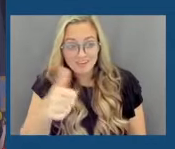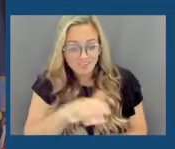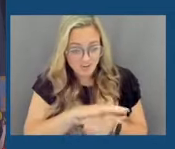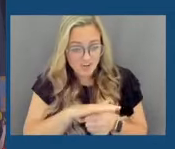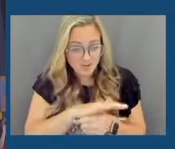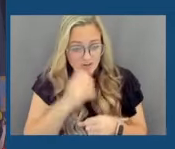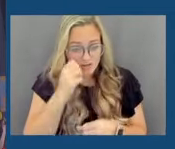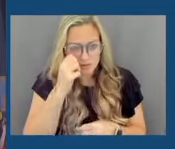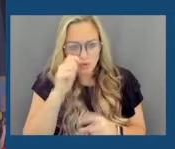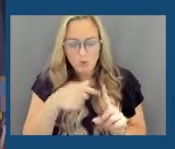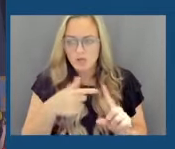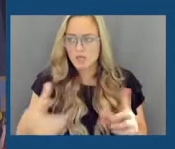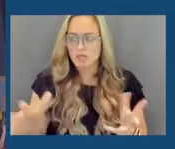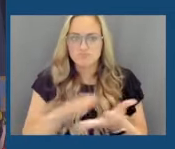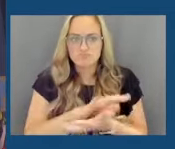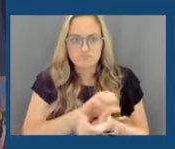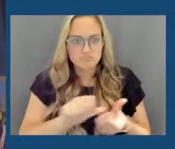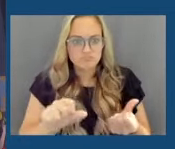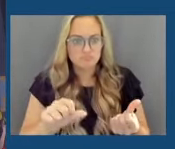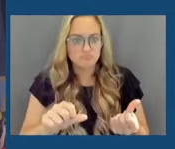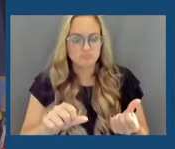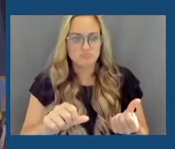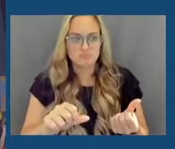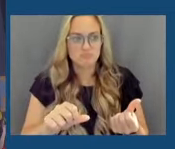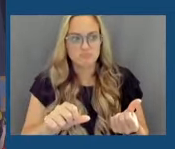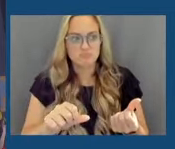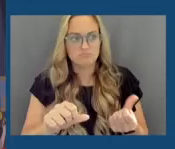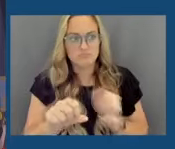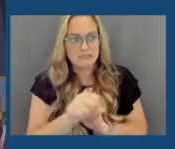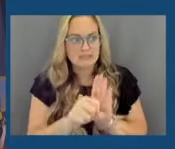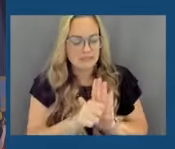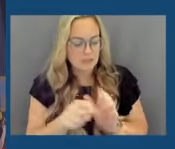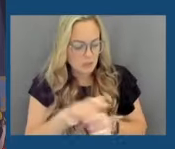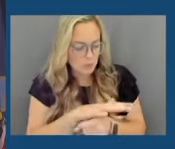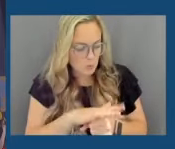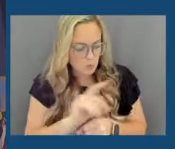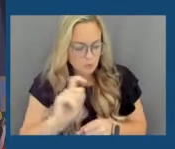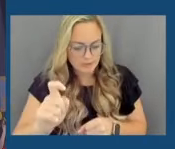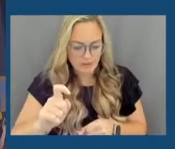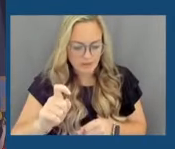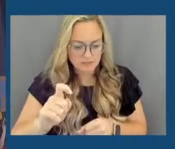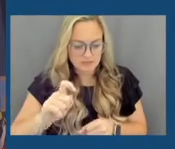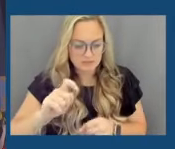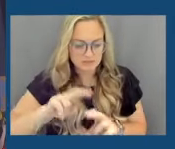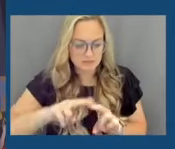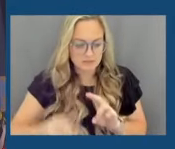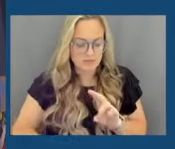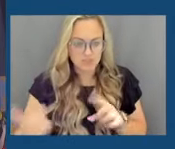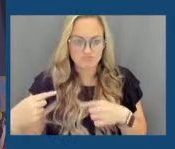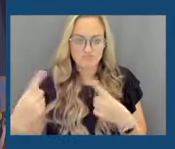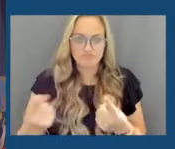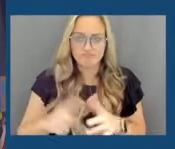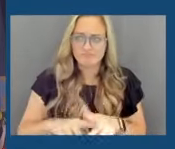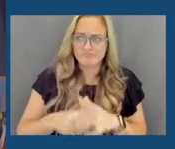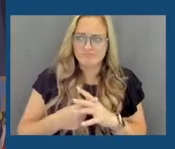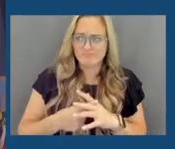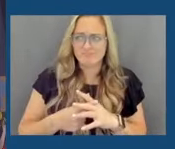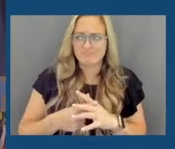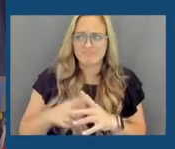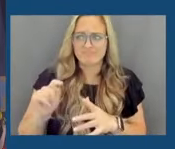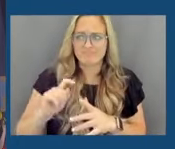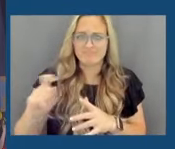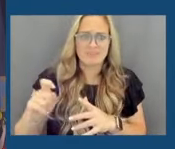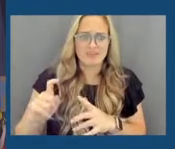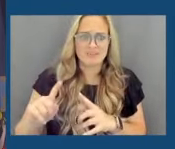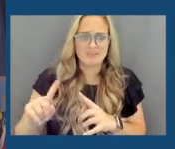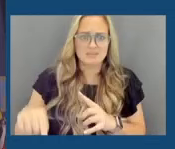he obliterated the state and local tax deduction that had been there since the beginning of the tax code when